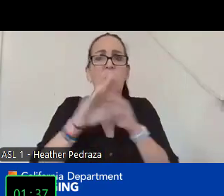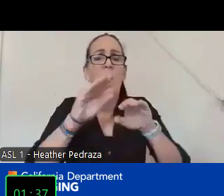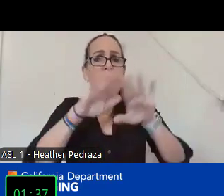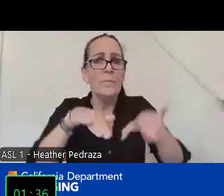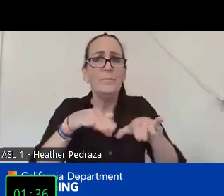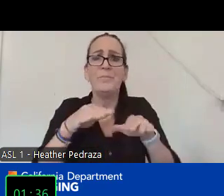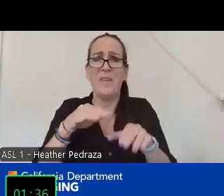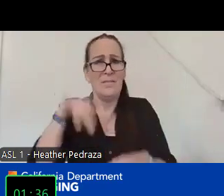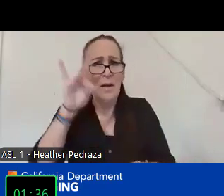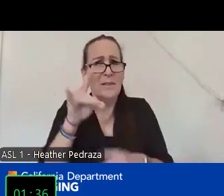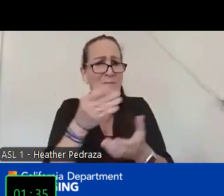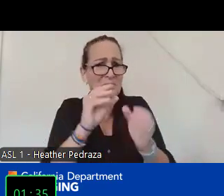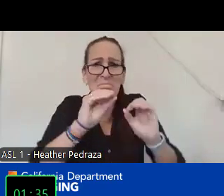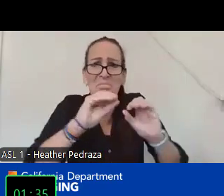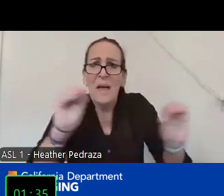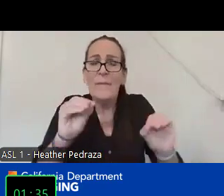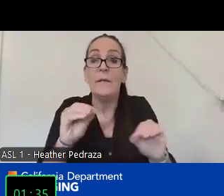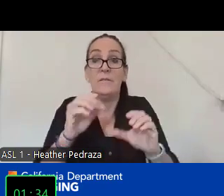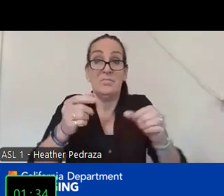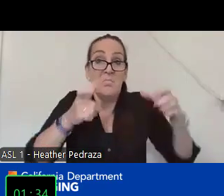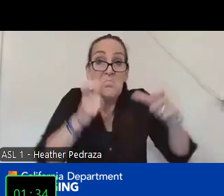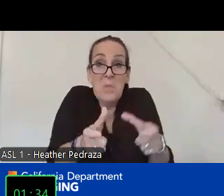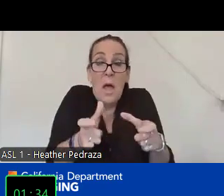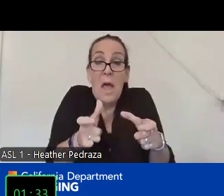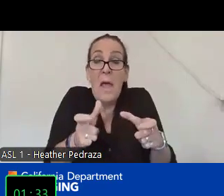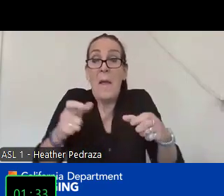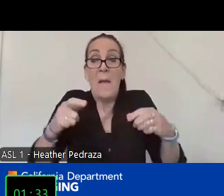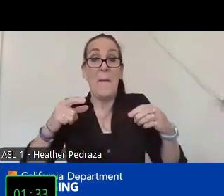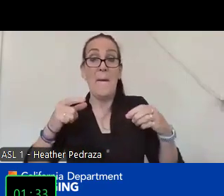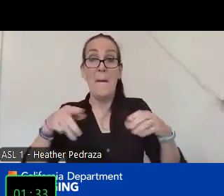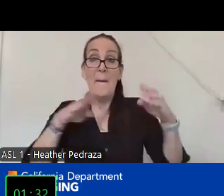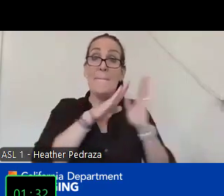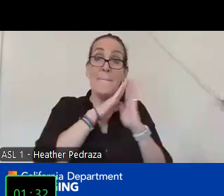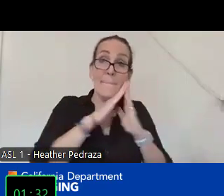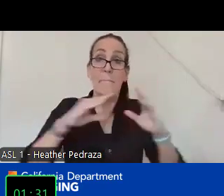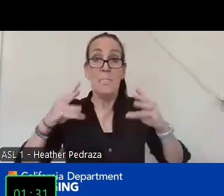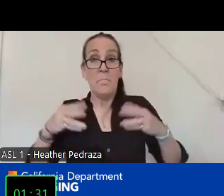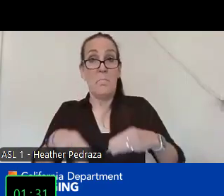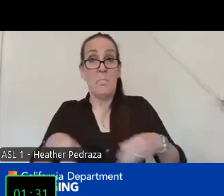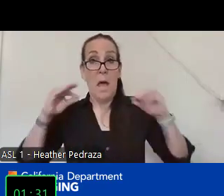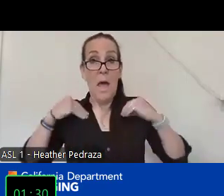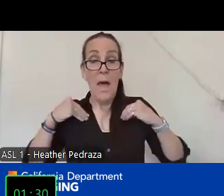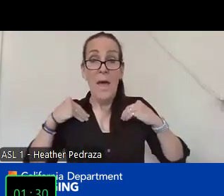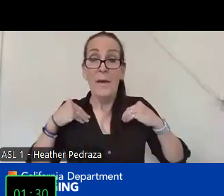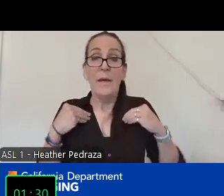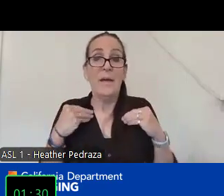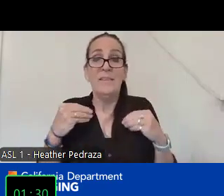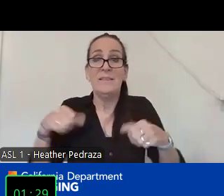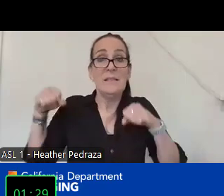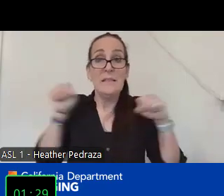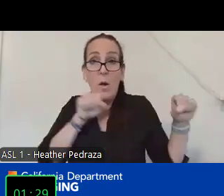they didn't have dishes, they didn't have bed sheets, they didn't have towels and the basic things. And so I'm